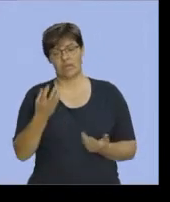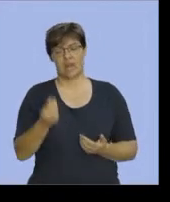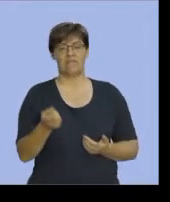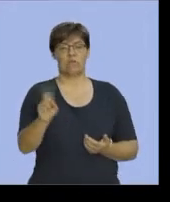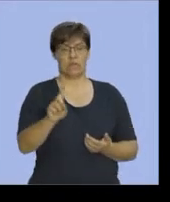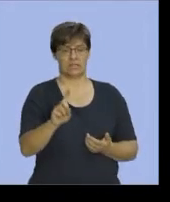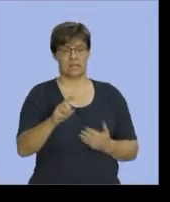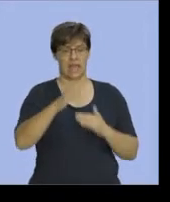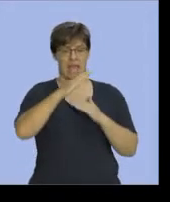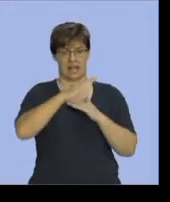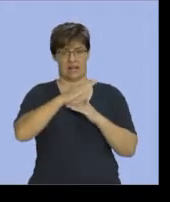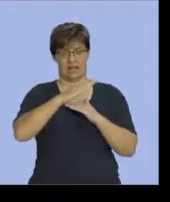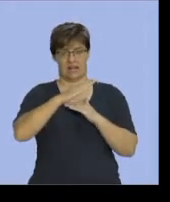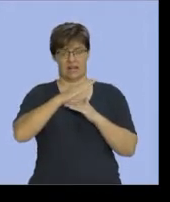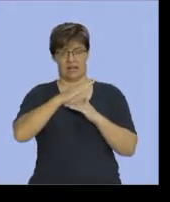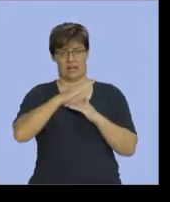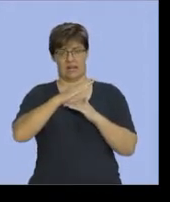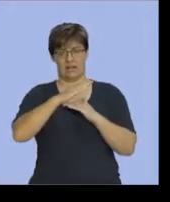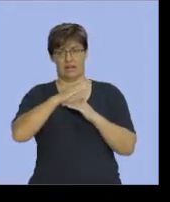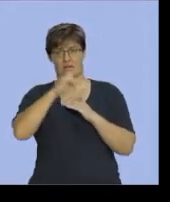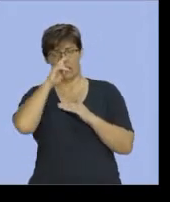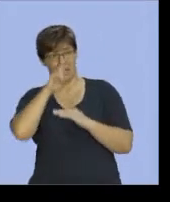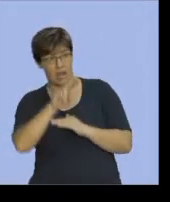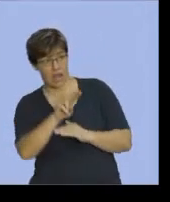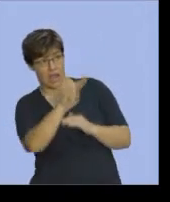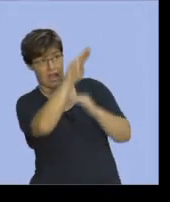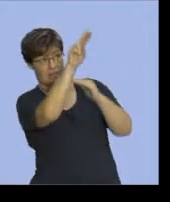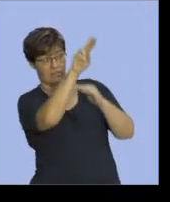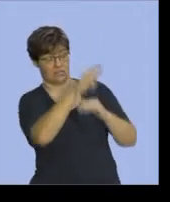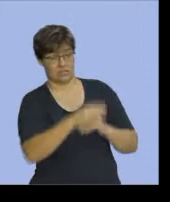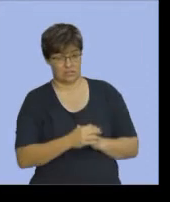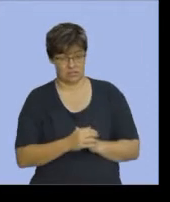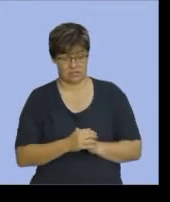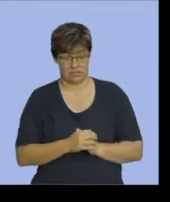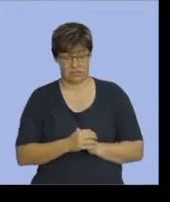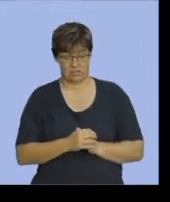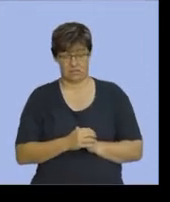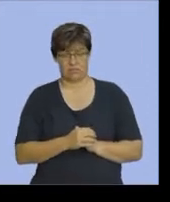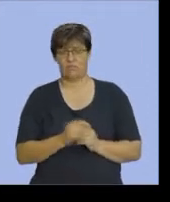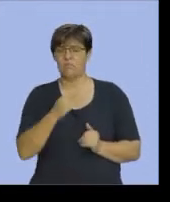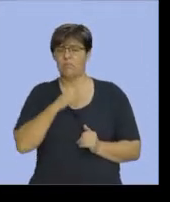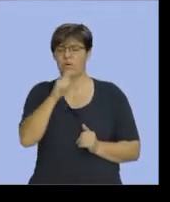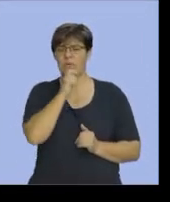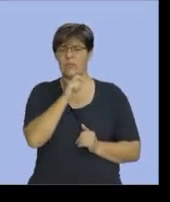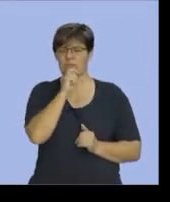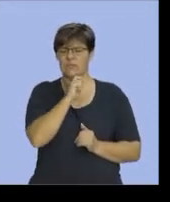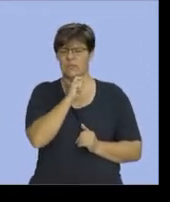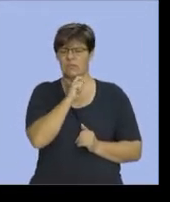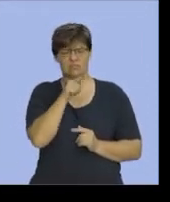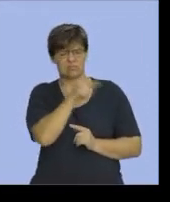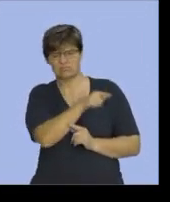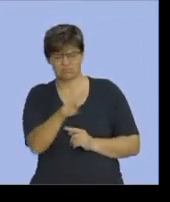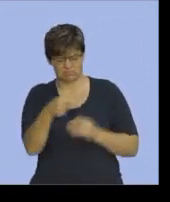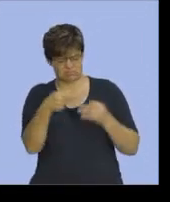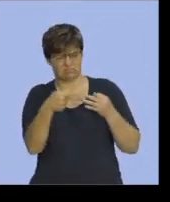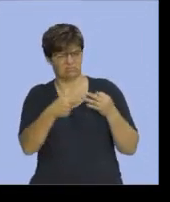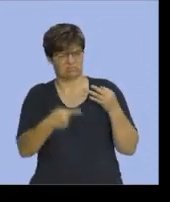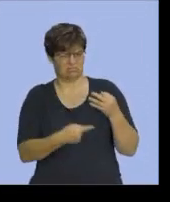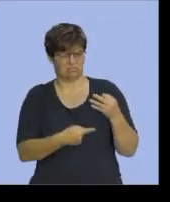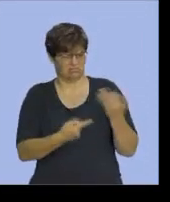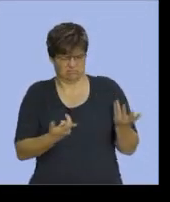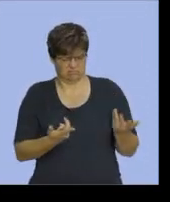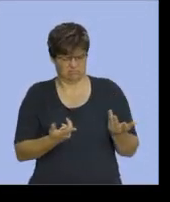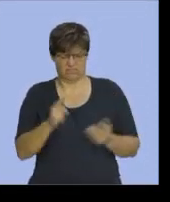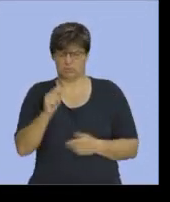Now, we have what we call an angle of elevation, right? Remember when I spoke about where do we use